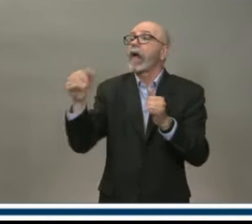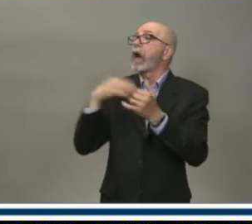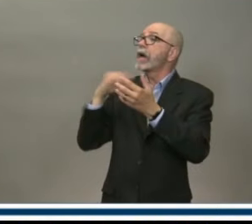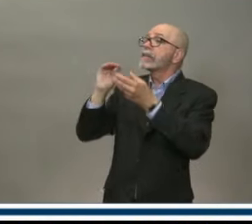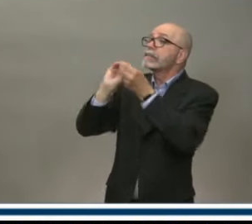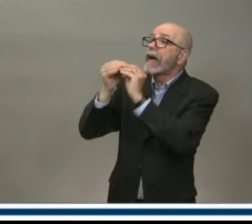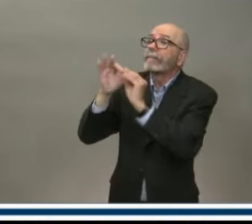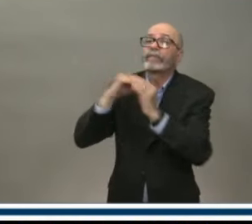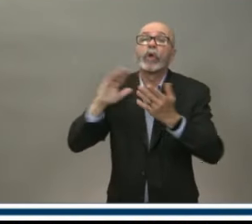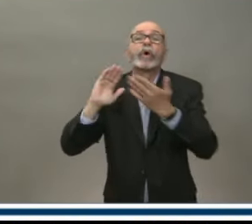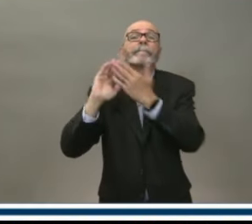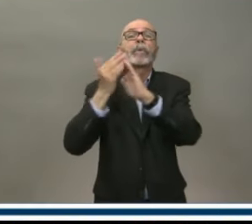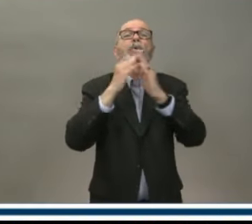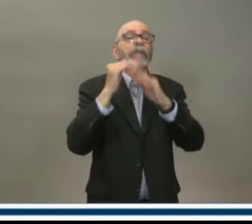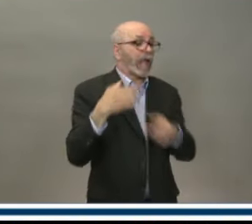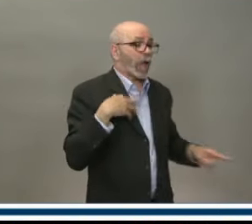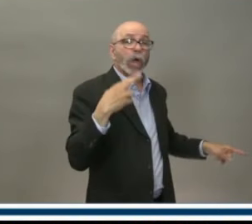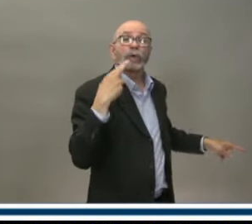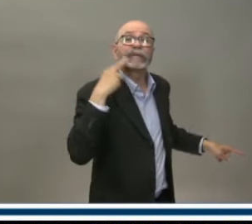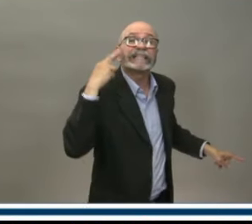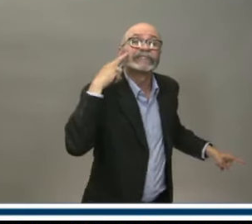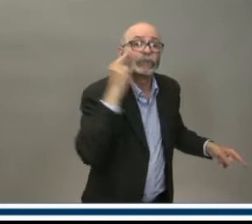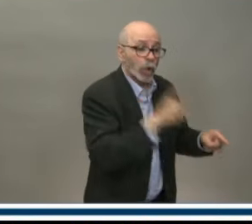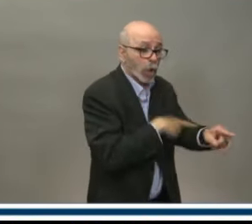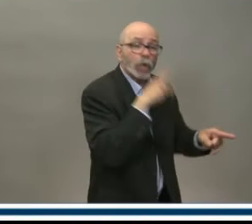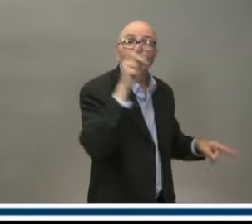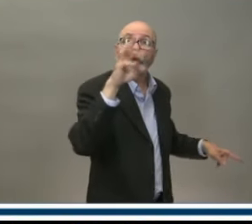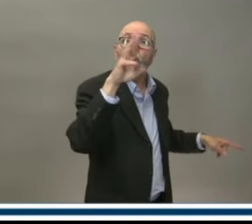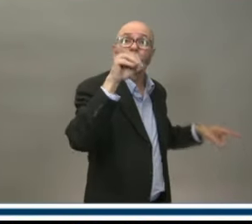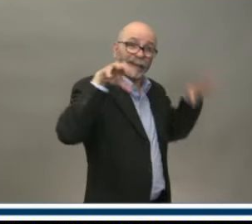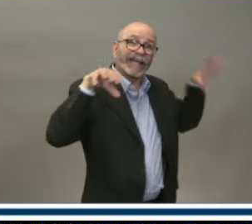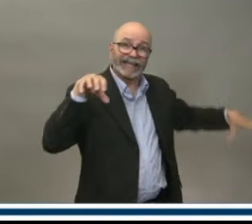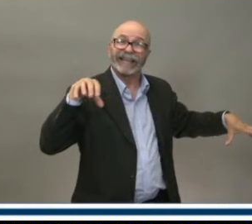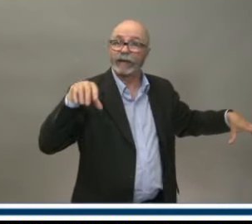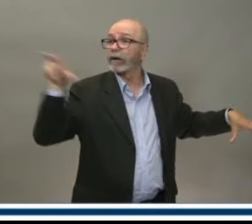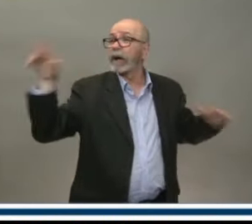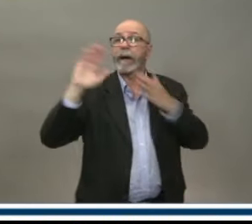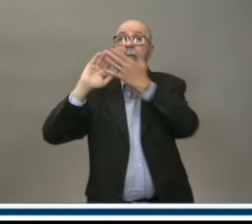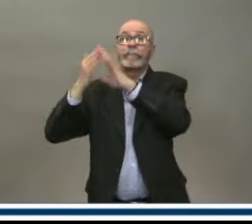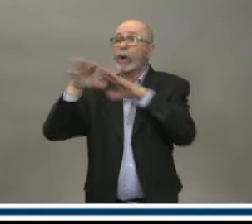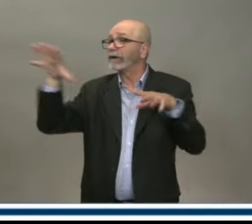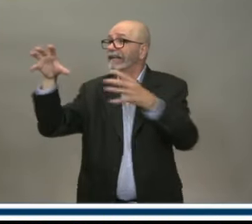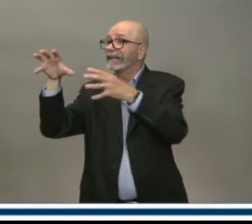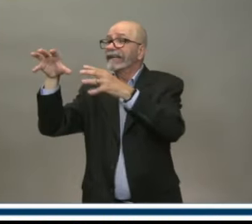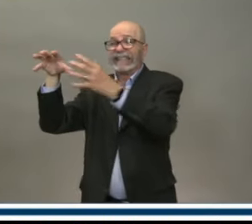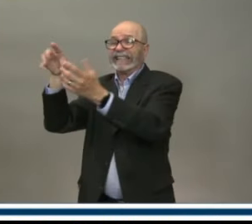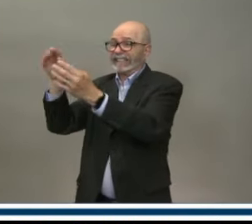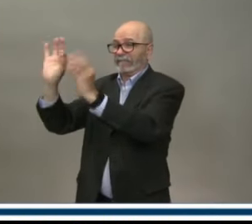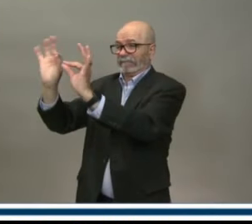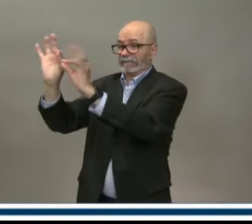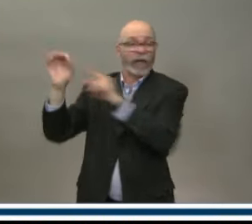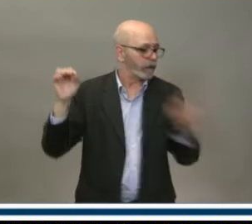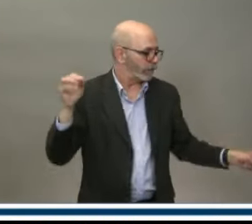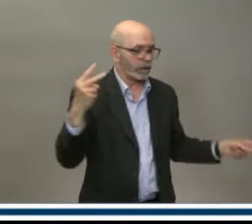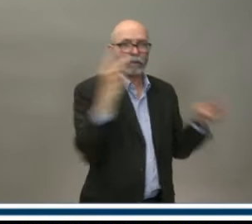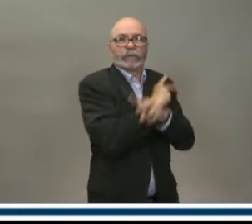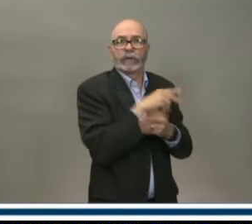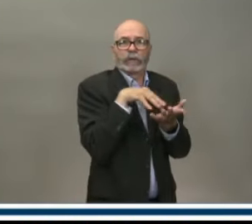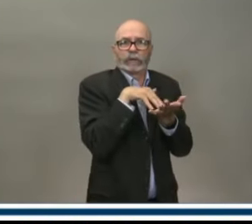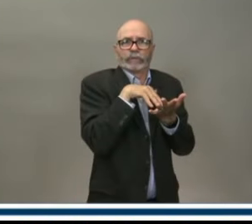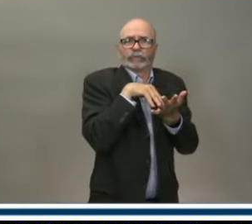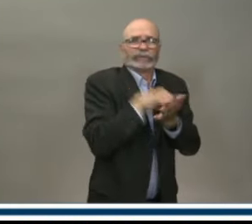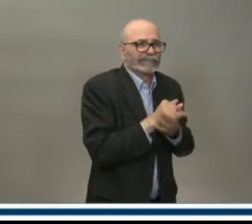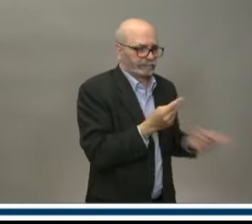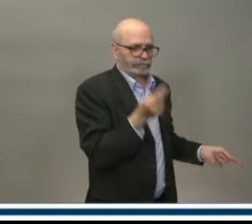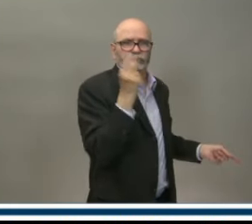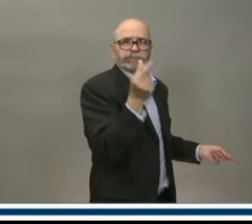like long-term care facilities who are much more vulnerable and at risk for severe disease and dying. They need the rest of us to